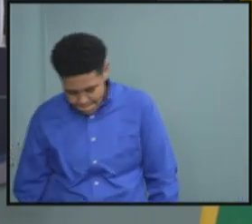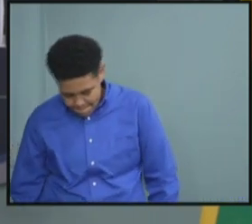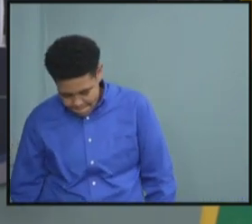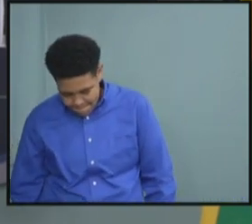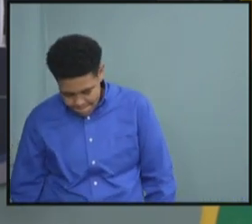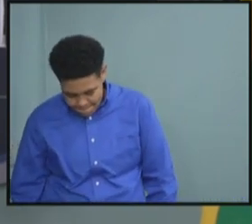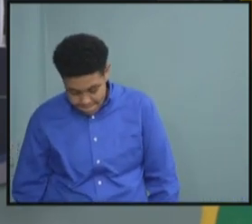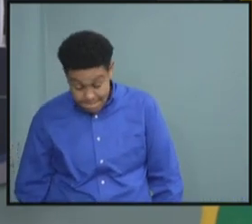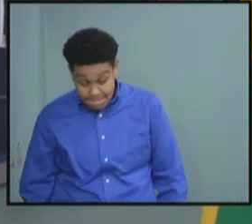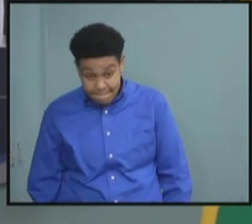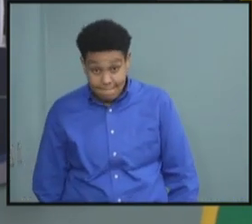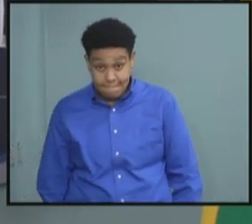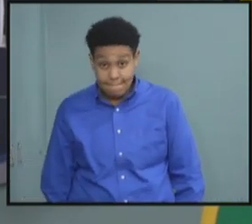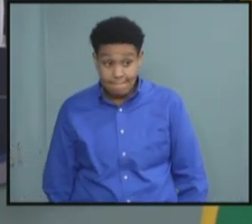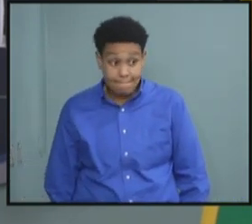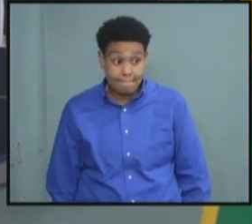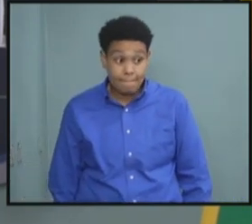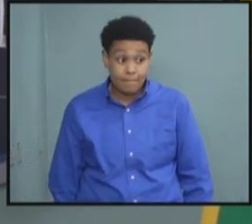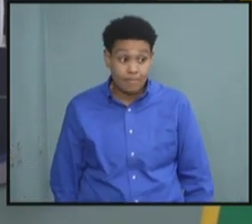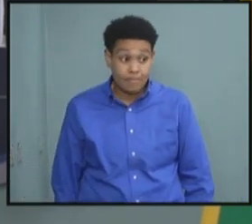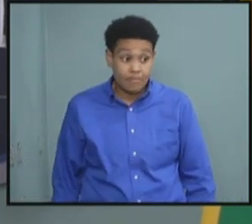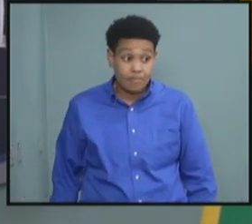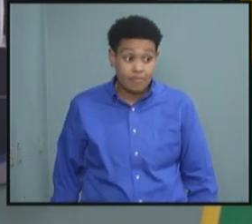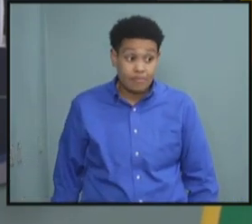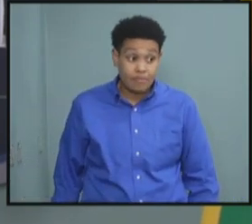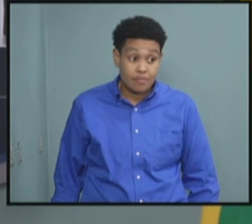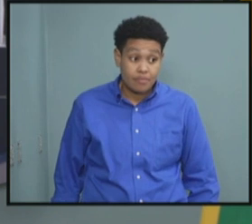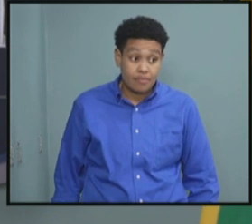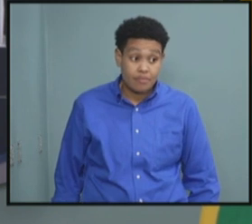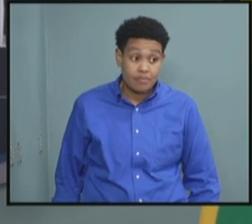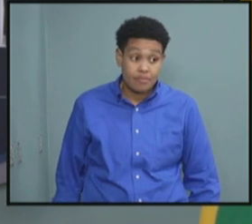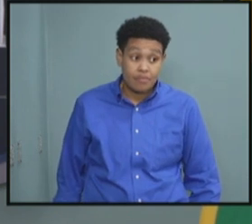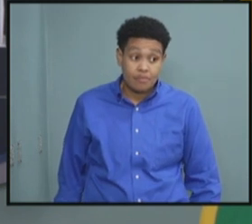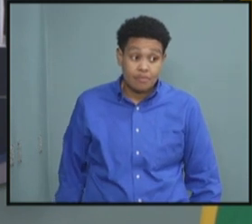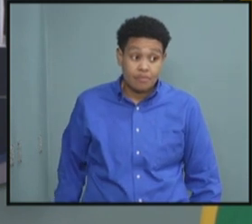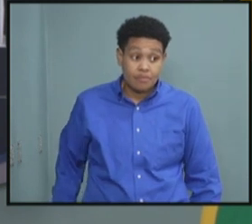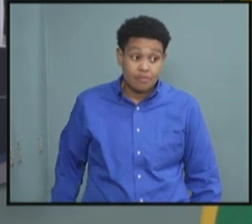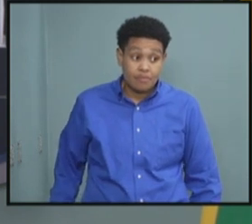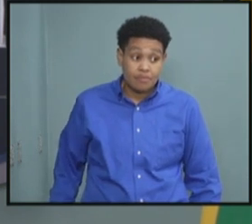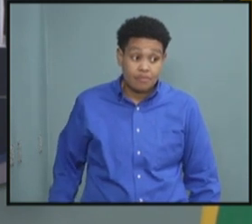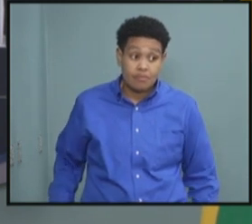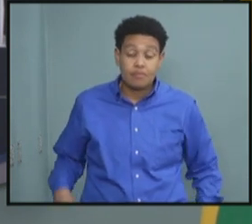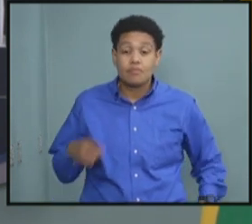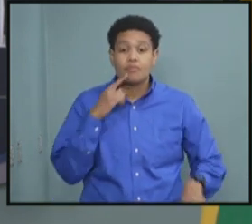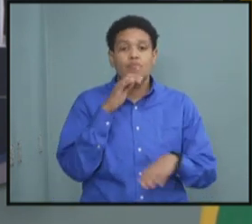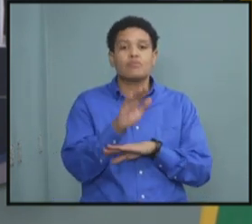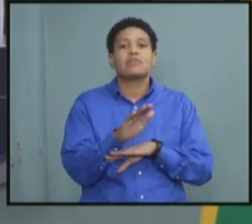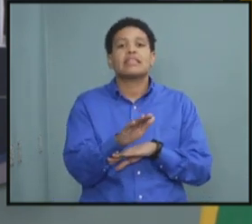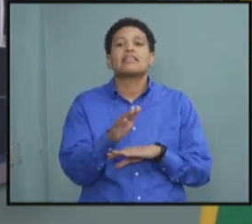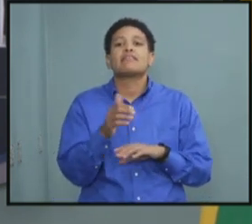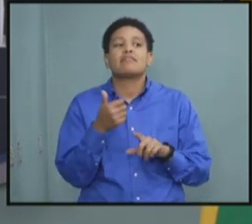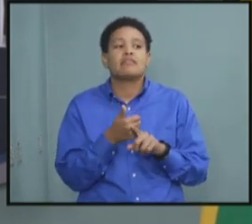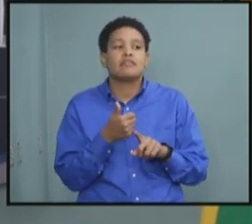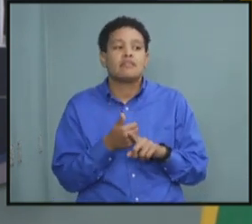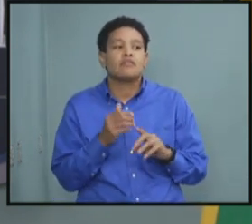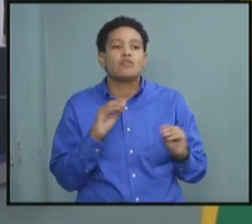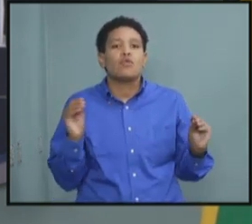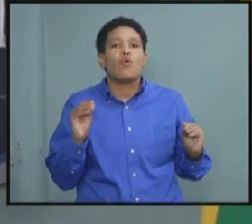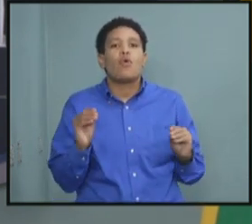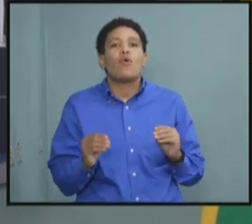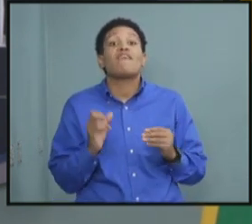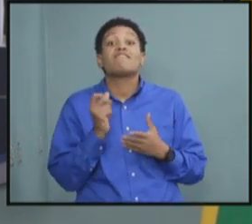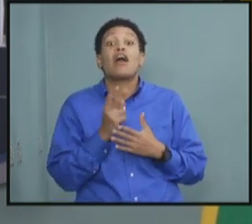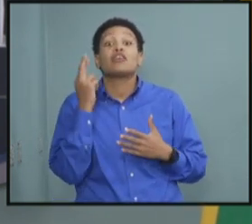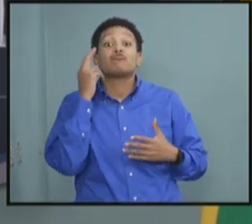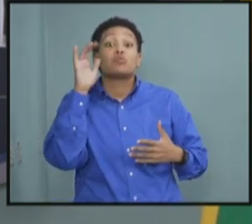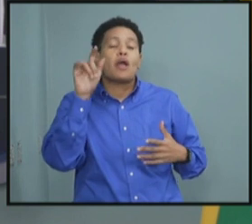Hi, good evening, everyone. Thanks for your question. There really is no valid reason why that should